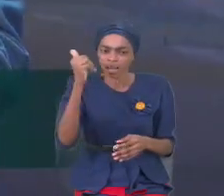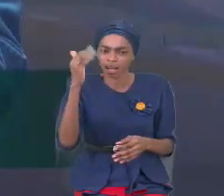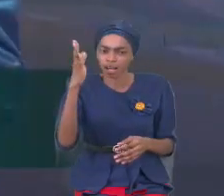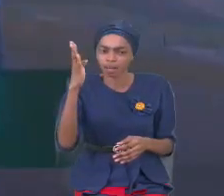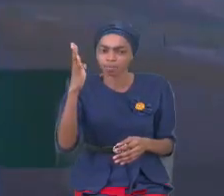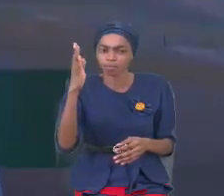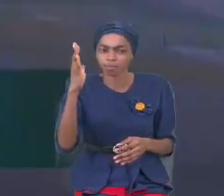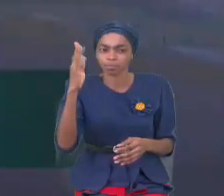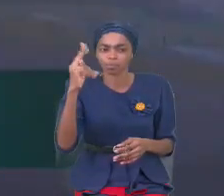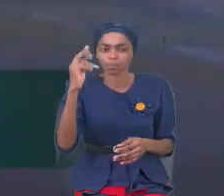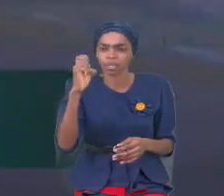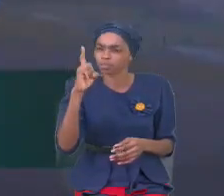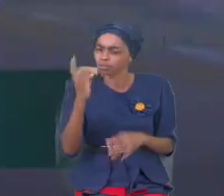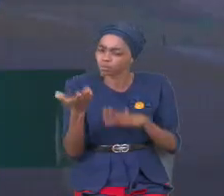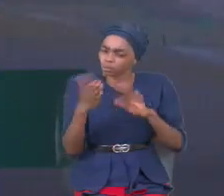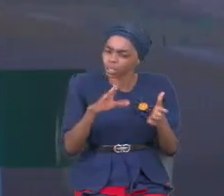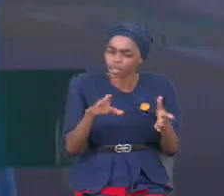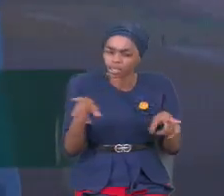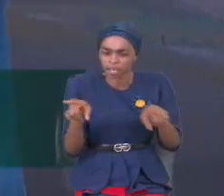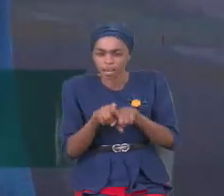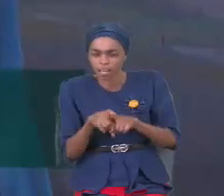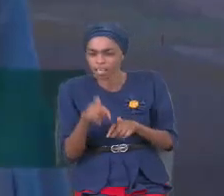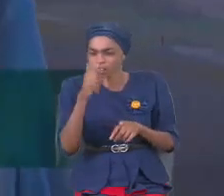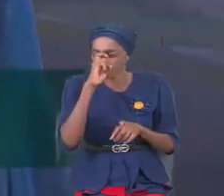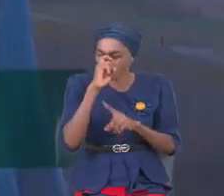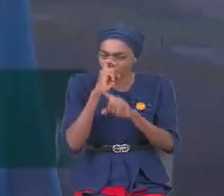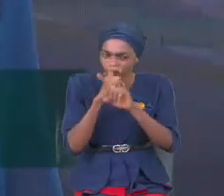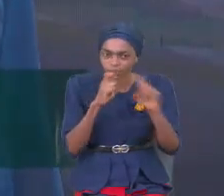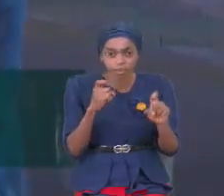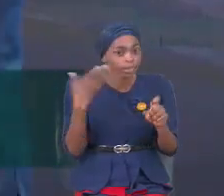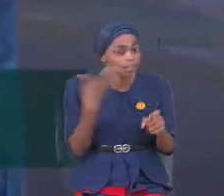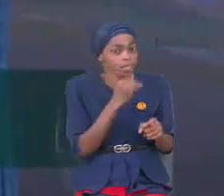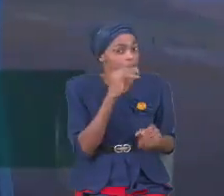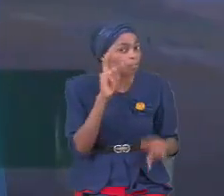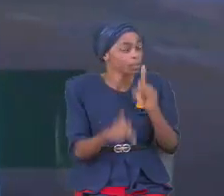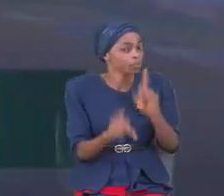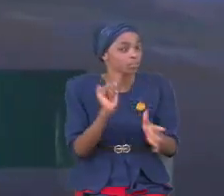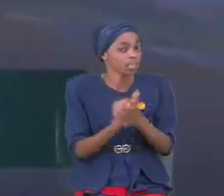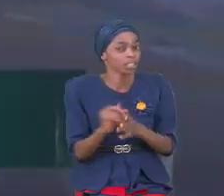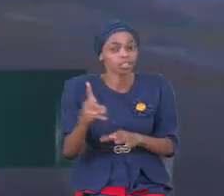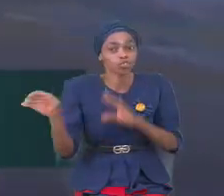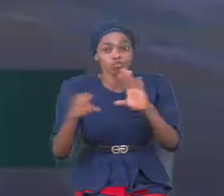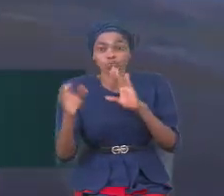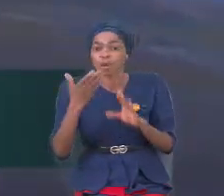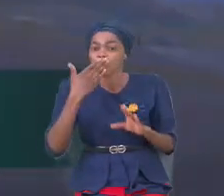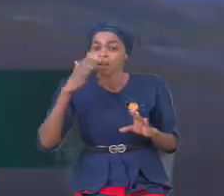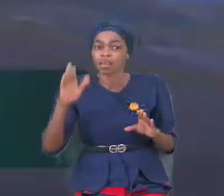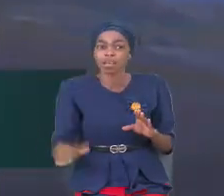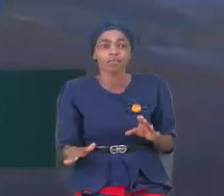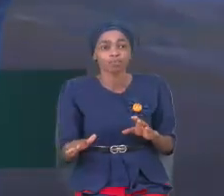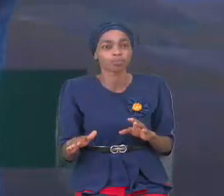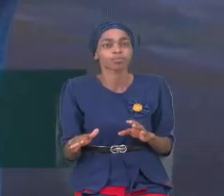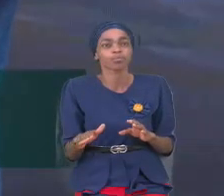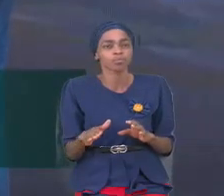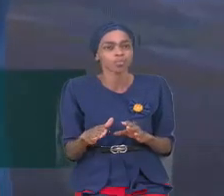been doing evil and they know it's evil, and then they continue that evil and they're near the time of